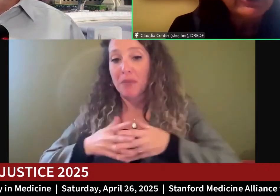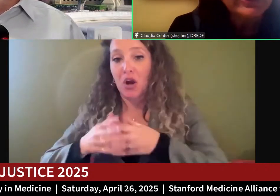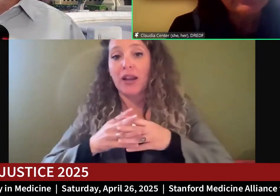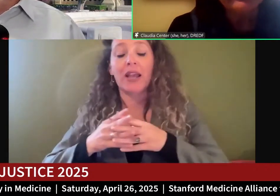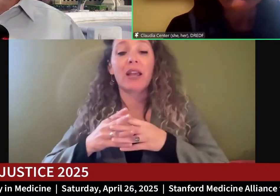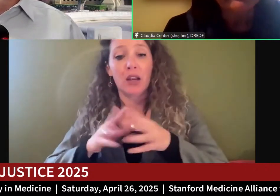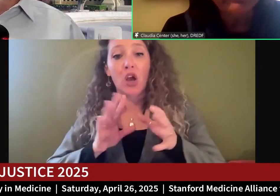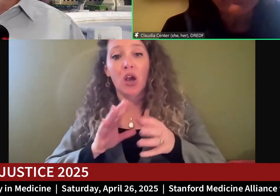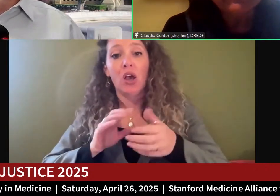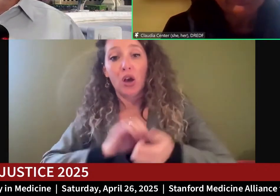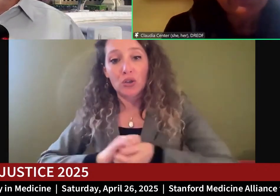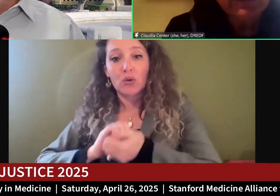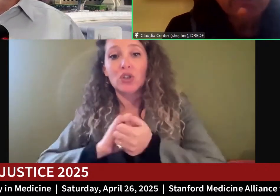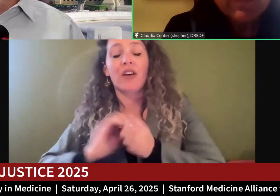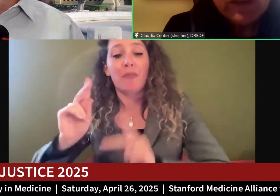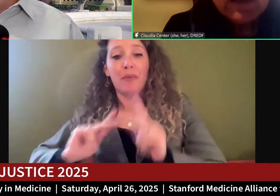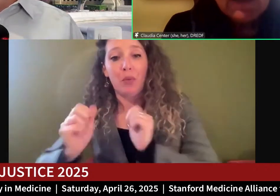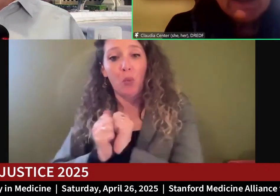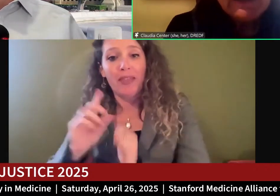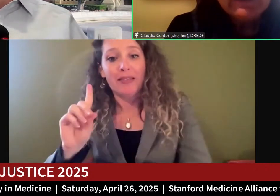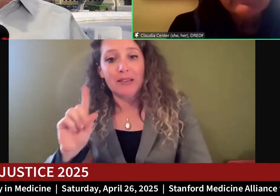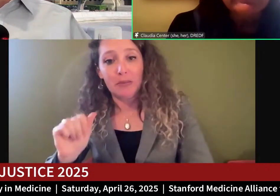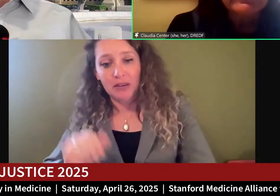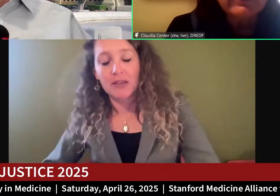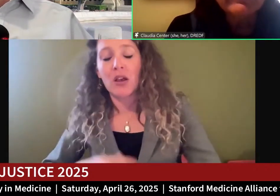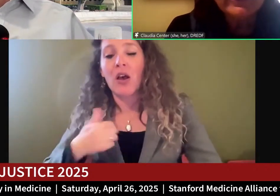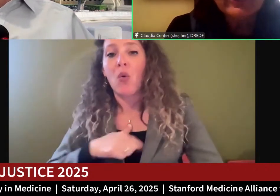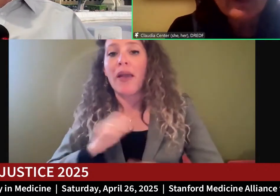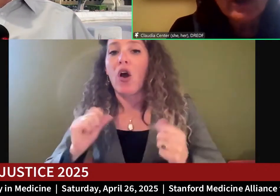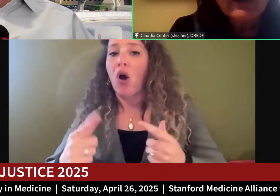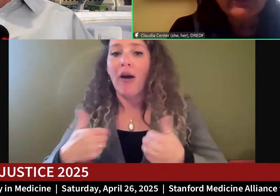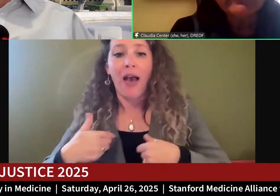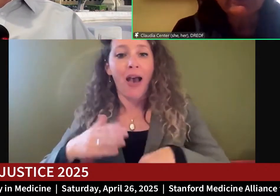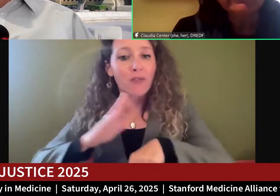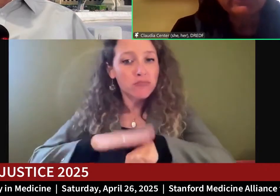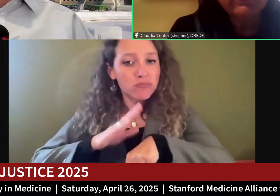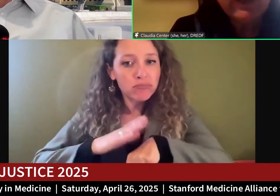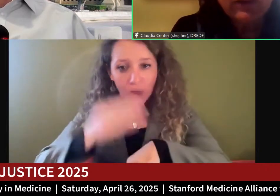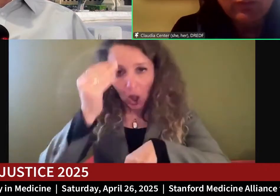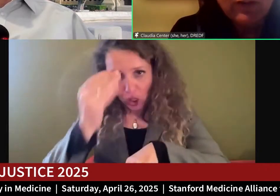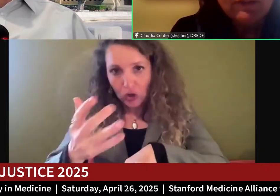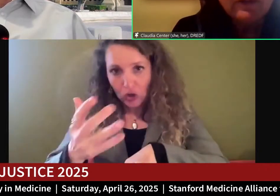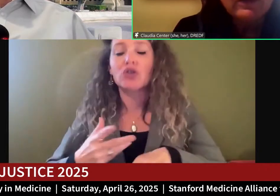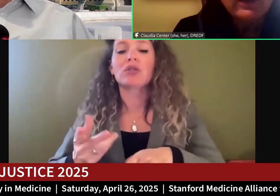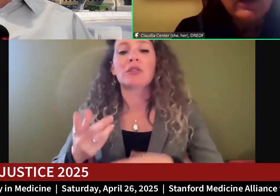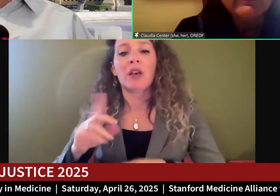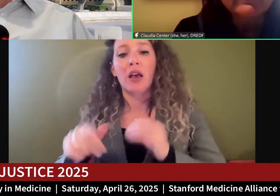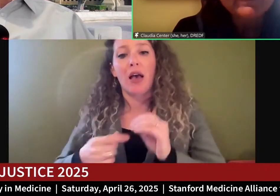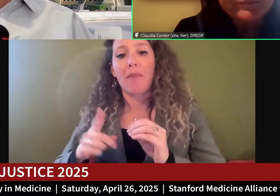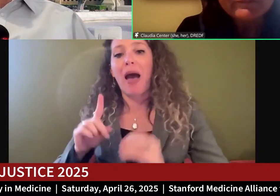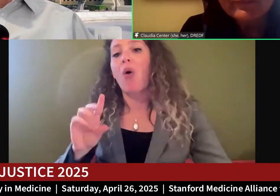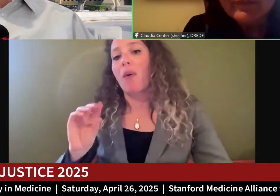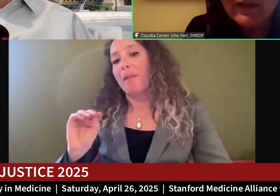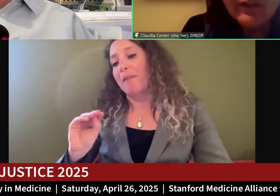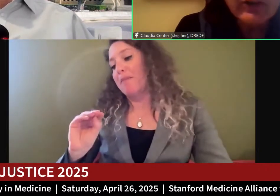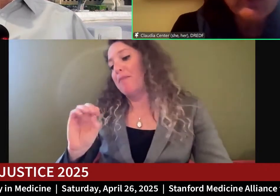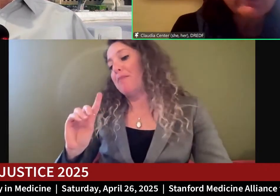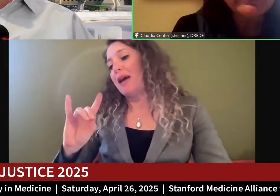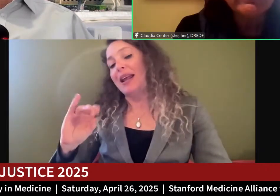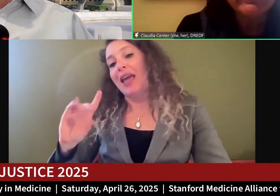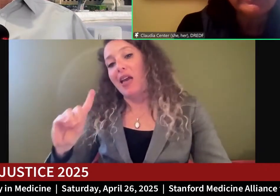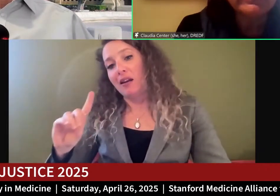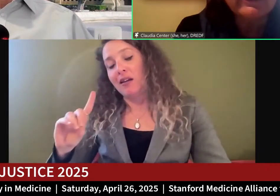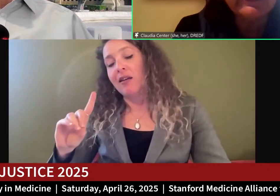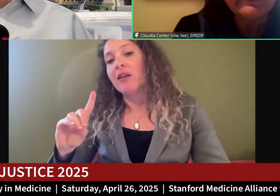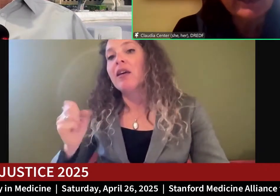all have action alerts on Medicaid. And, we are all talking about whether there